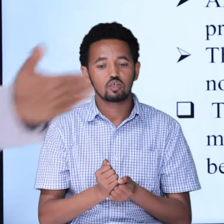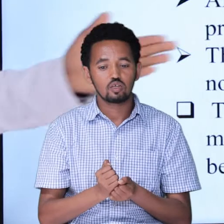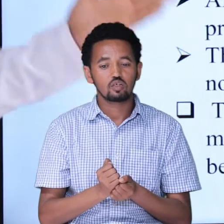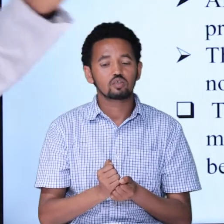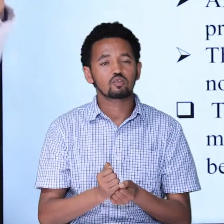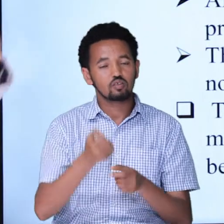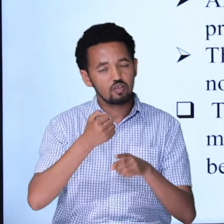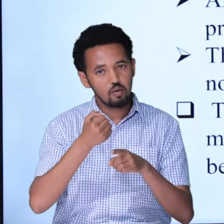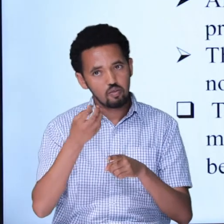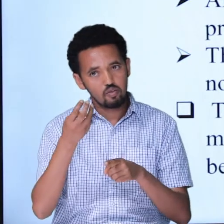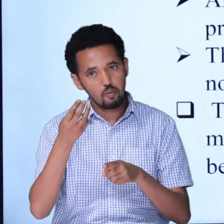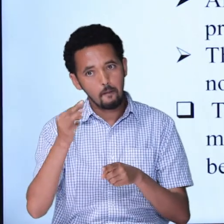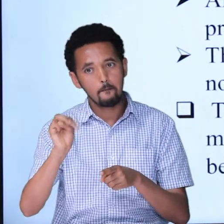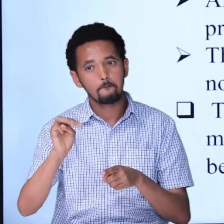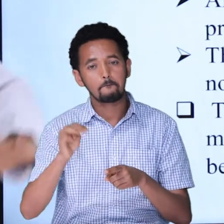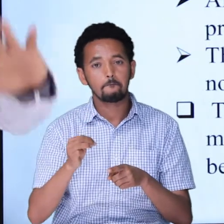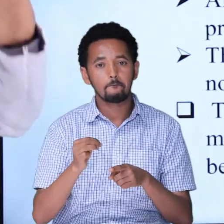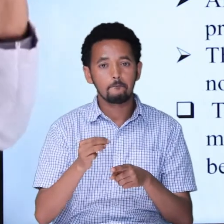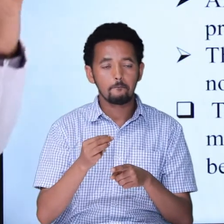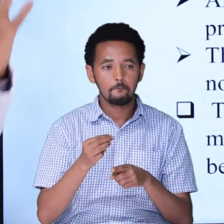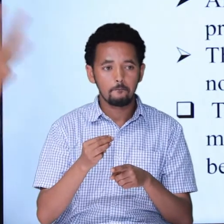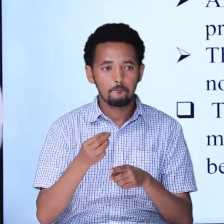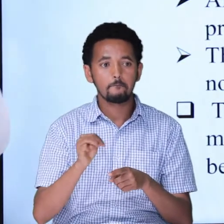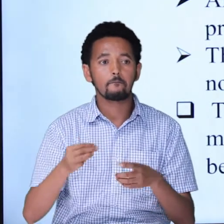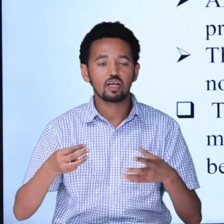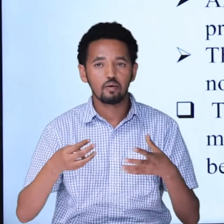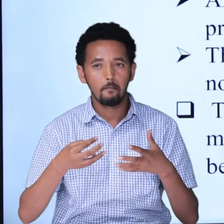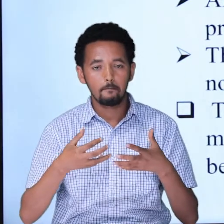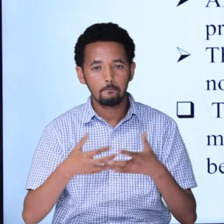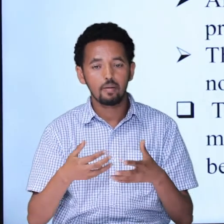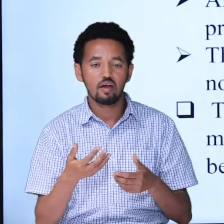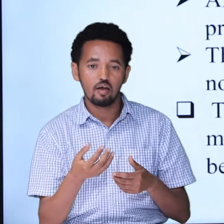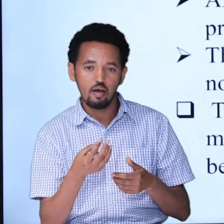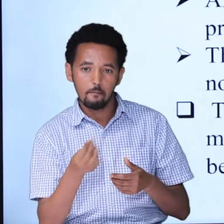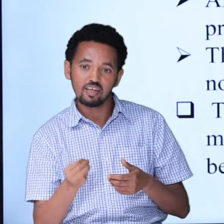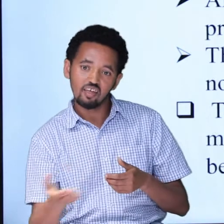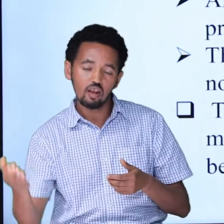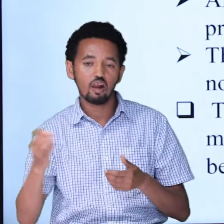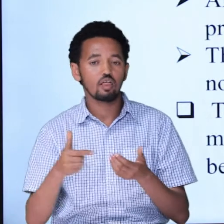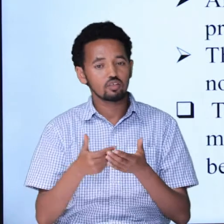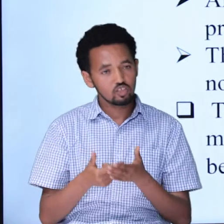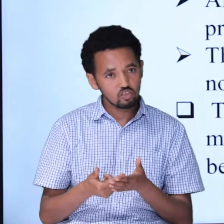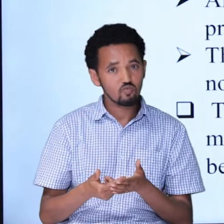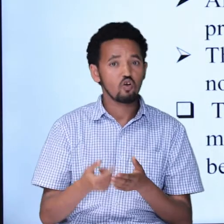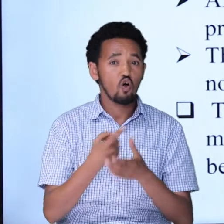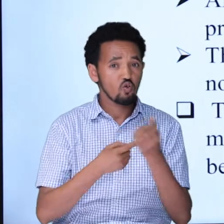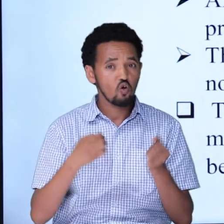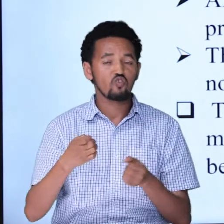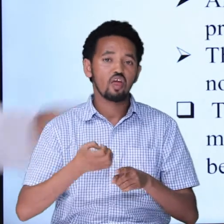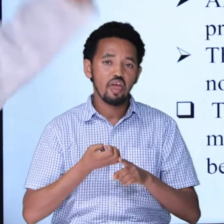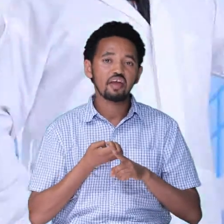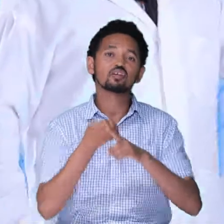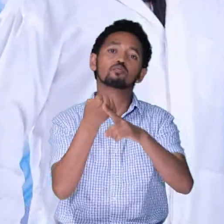material for export. The African people produce different raw material for only export